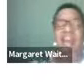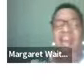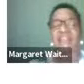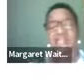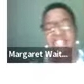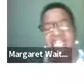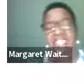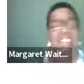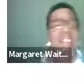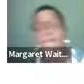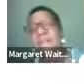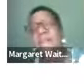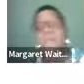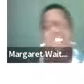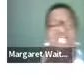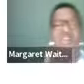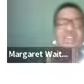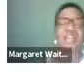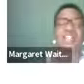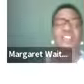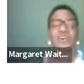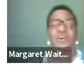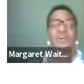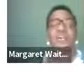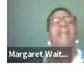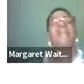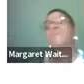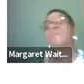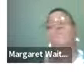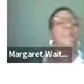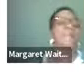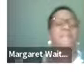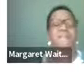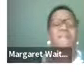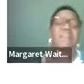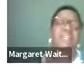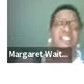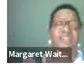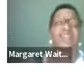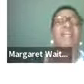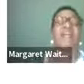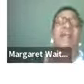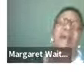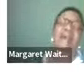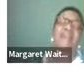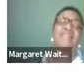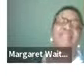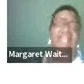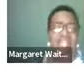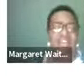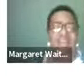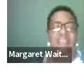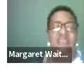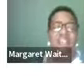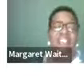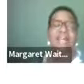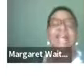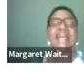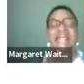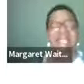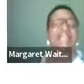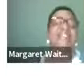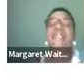the hard mentality and the peer pressure and all that is going on, they'll be able to say, that is not mine. I am this kind of a person. These